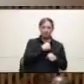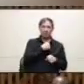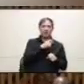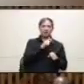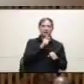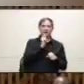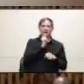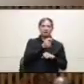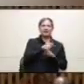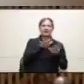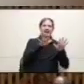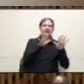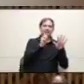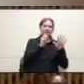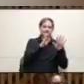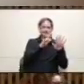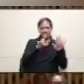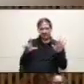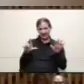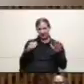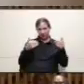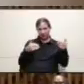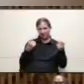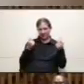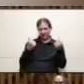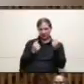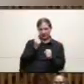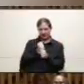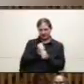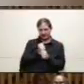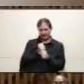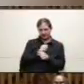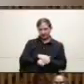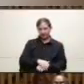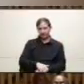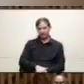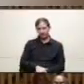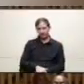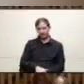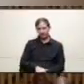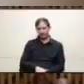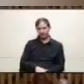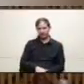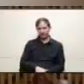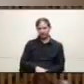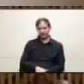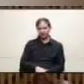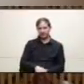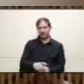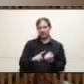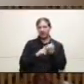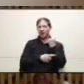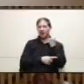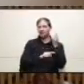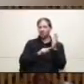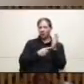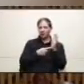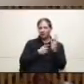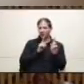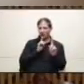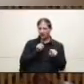10 million. That are the costs that we spent on litigations. The last one that was not